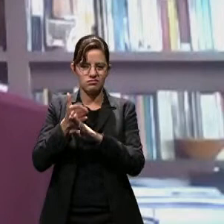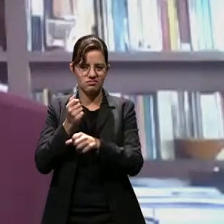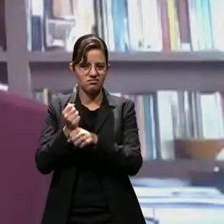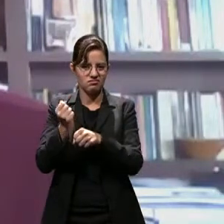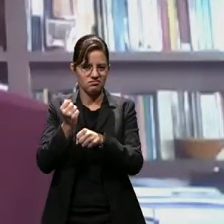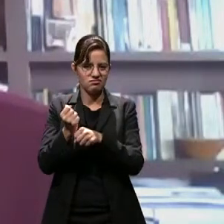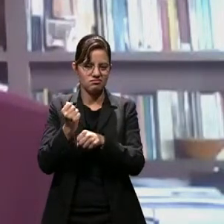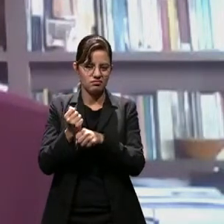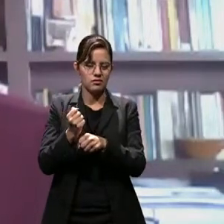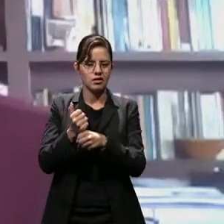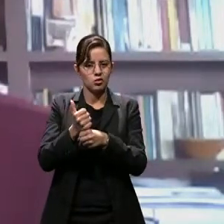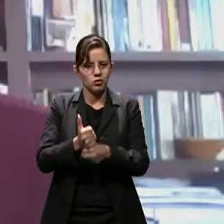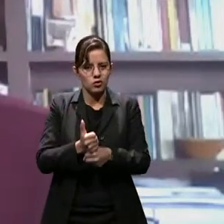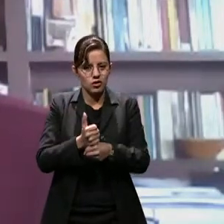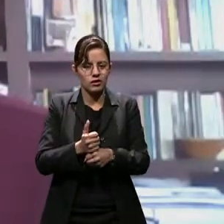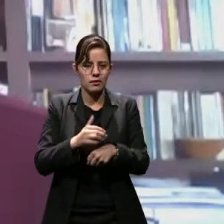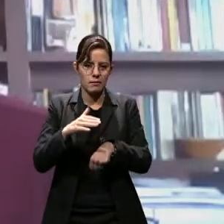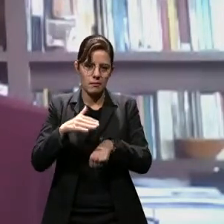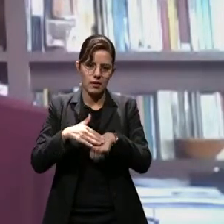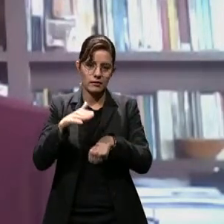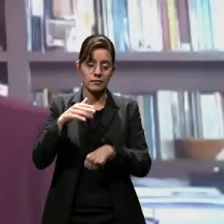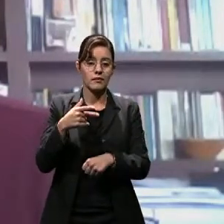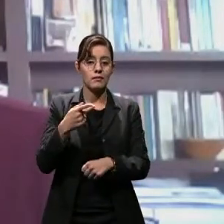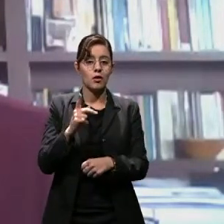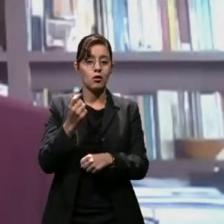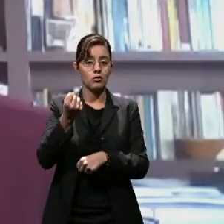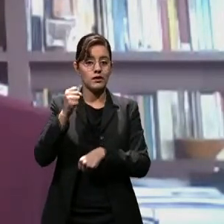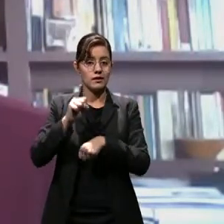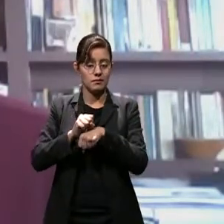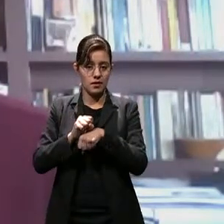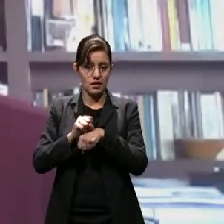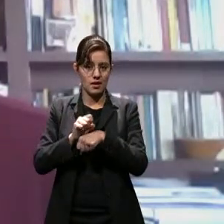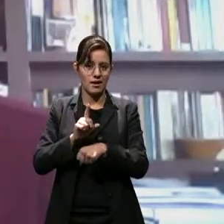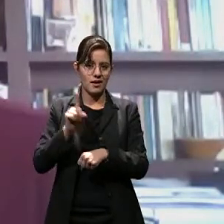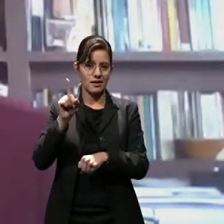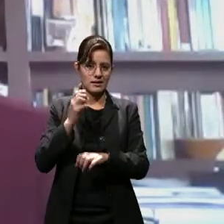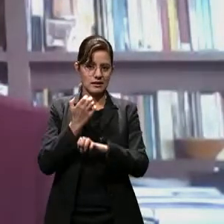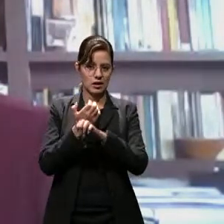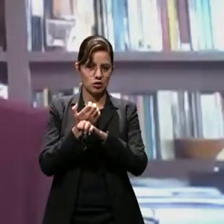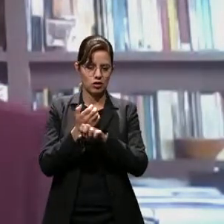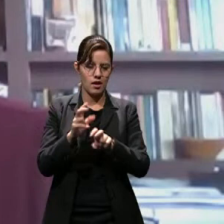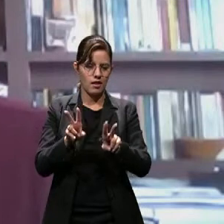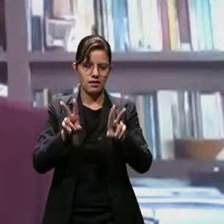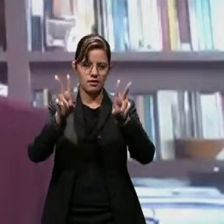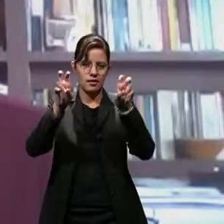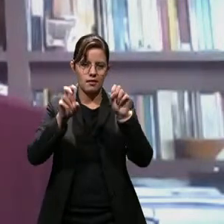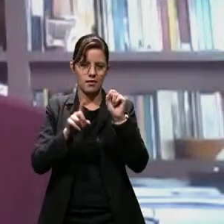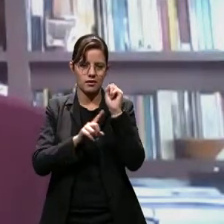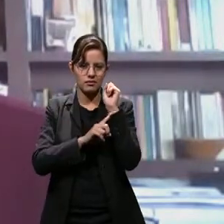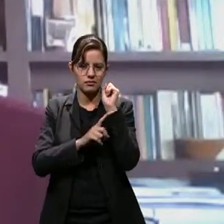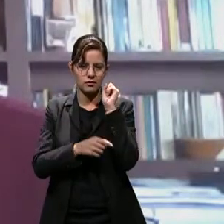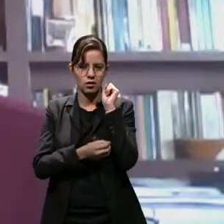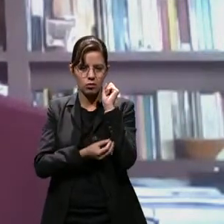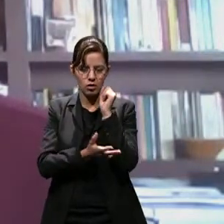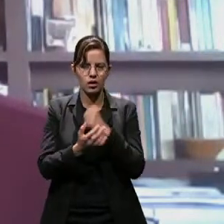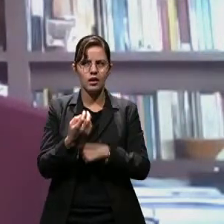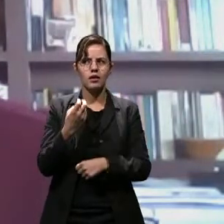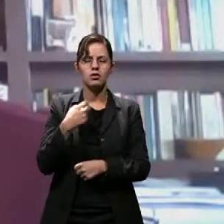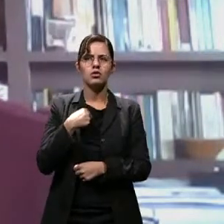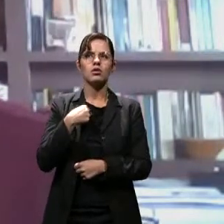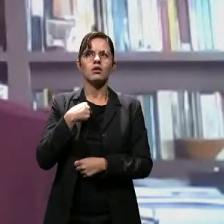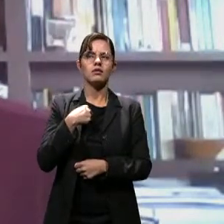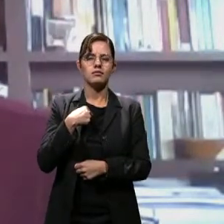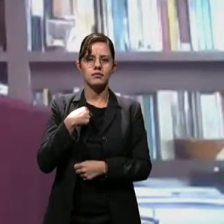women. However, what happened in the US last week regarding abortion was shocking to